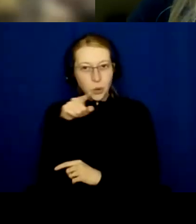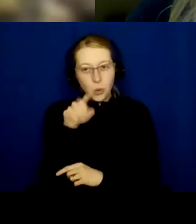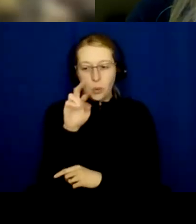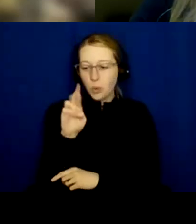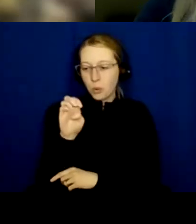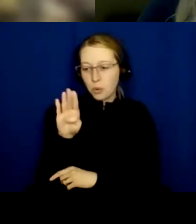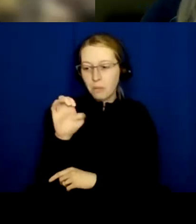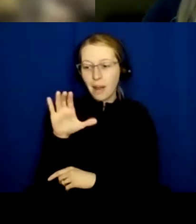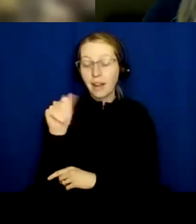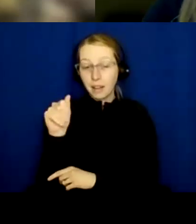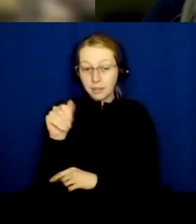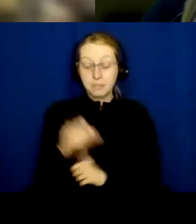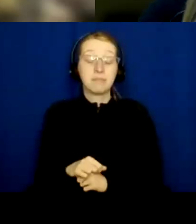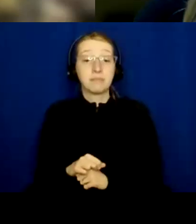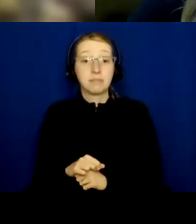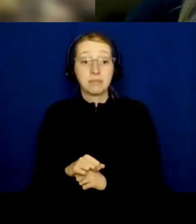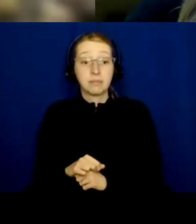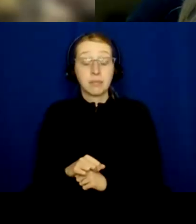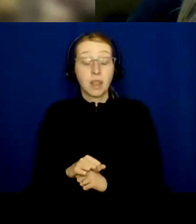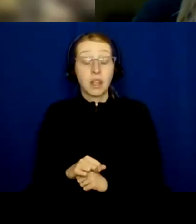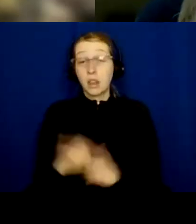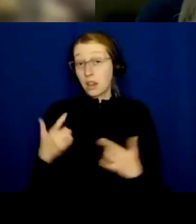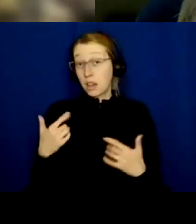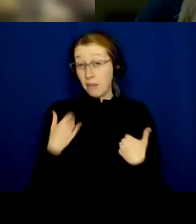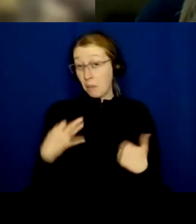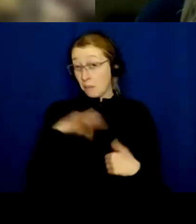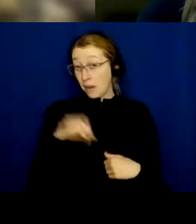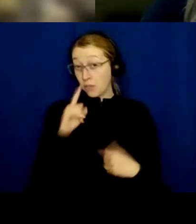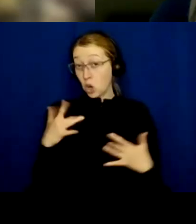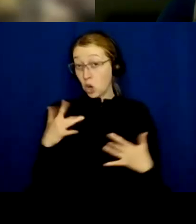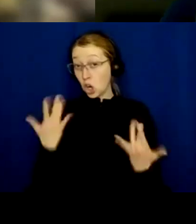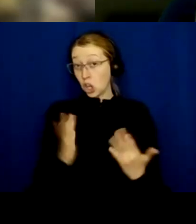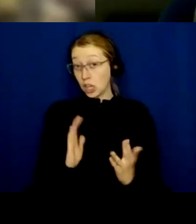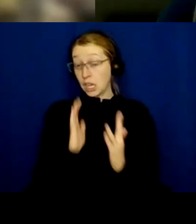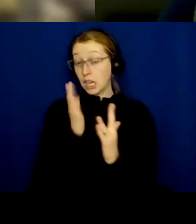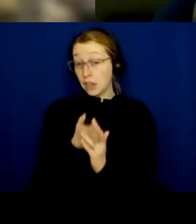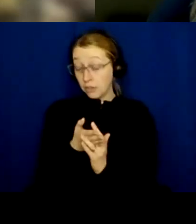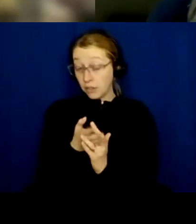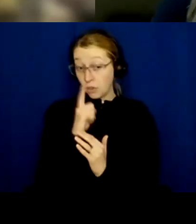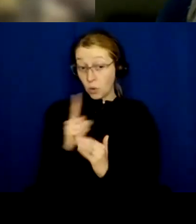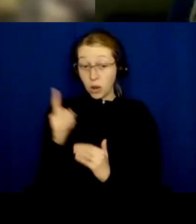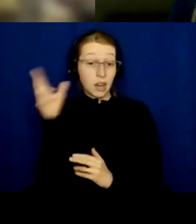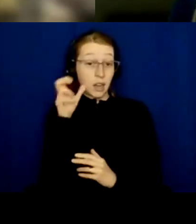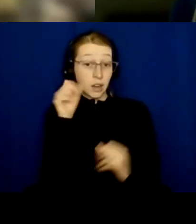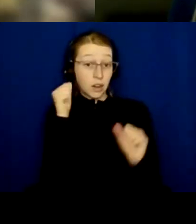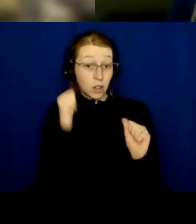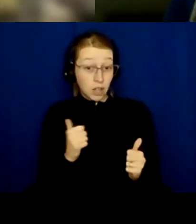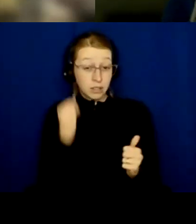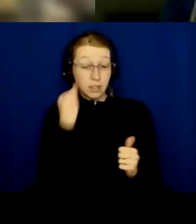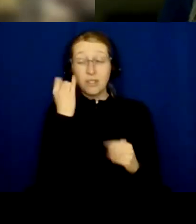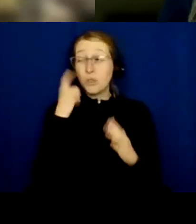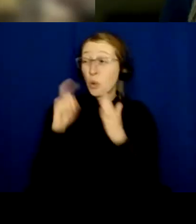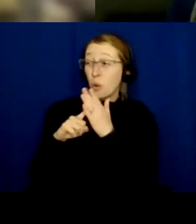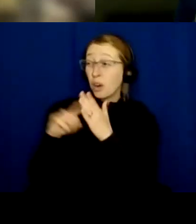Is there a benefit to early intervention for hearing loss if you notice an adult family member starting to experience